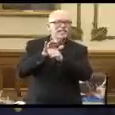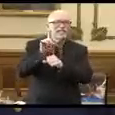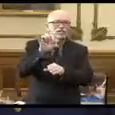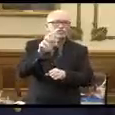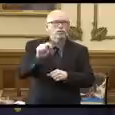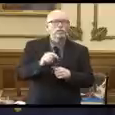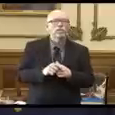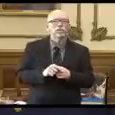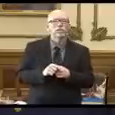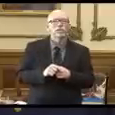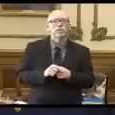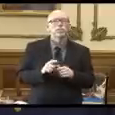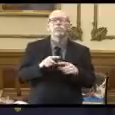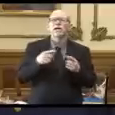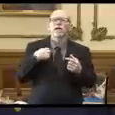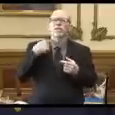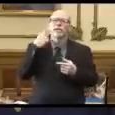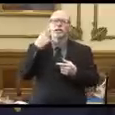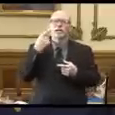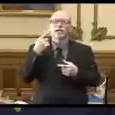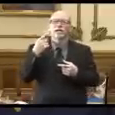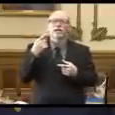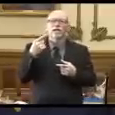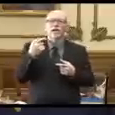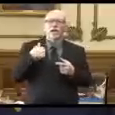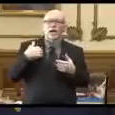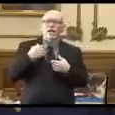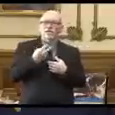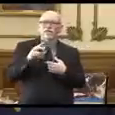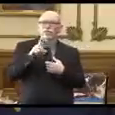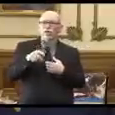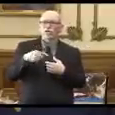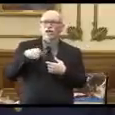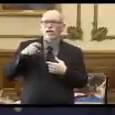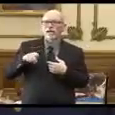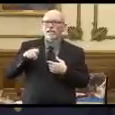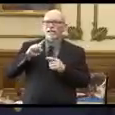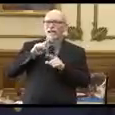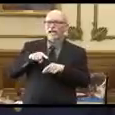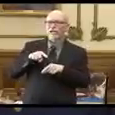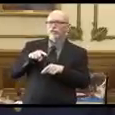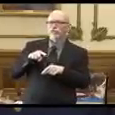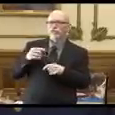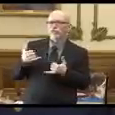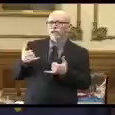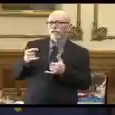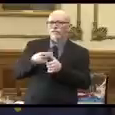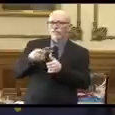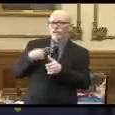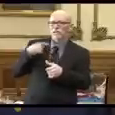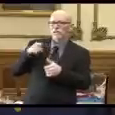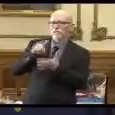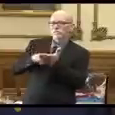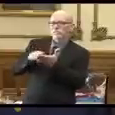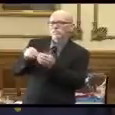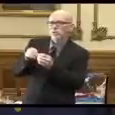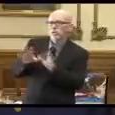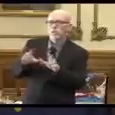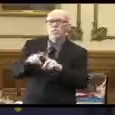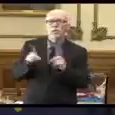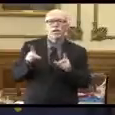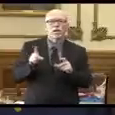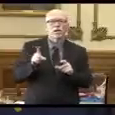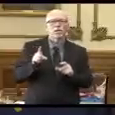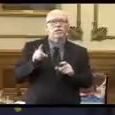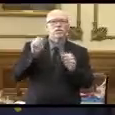But I think I've got a number of questions that I need answered yet later today, but